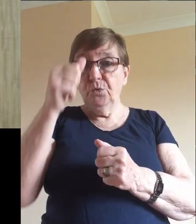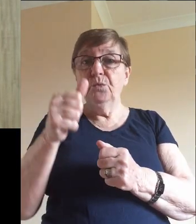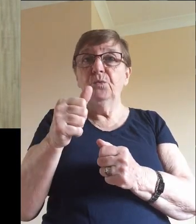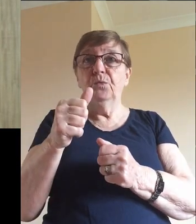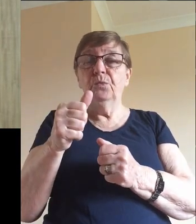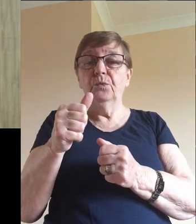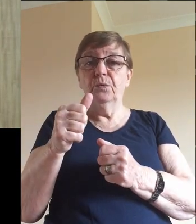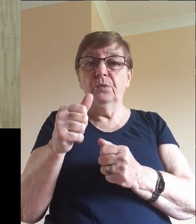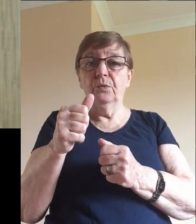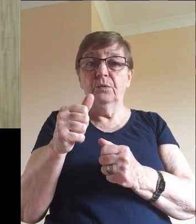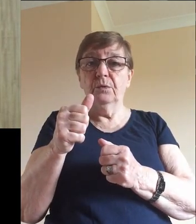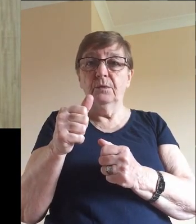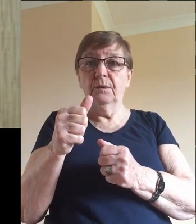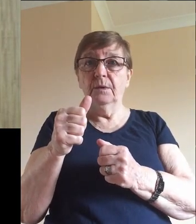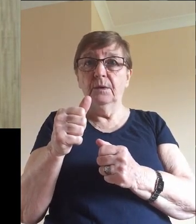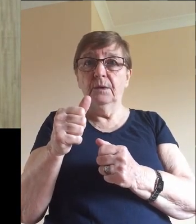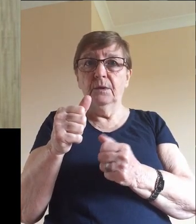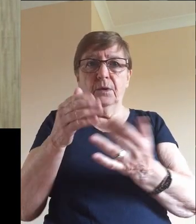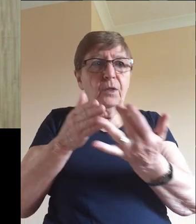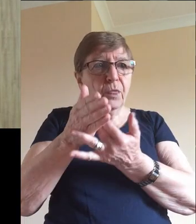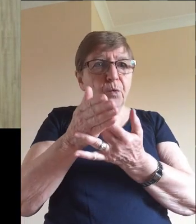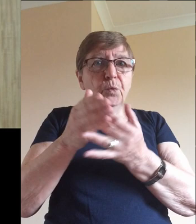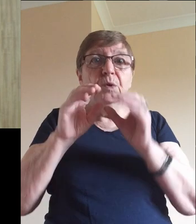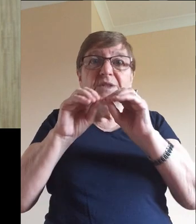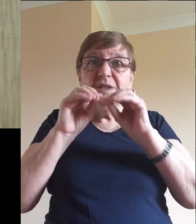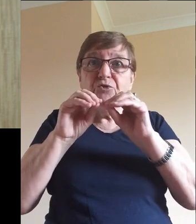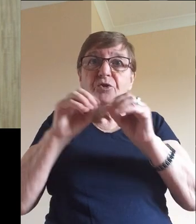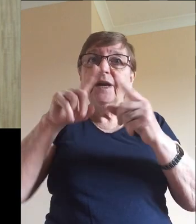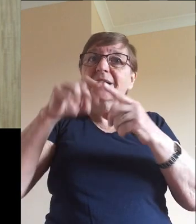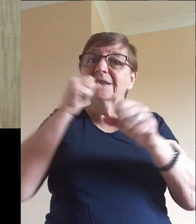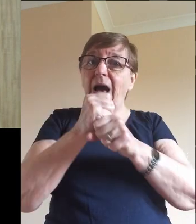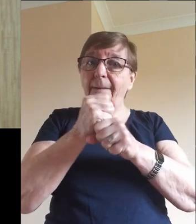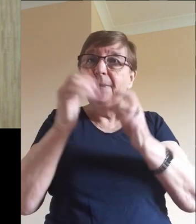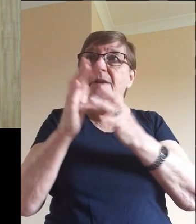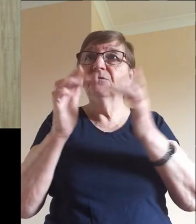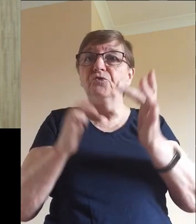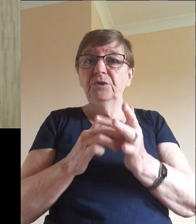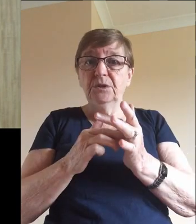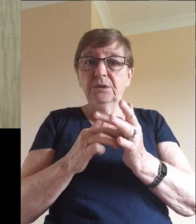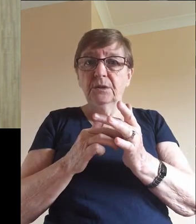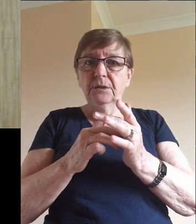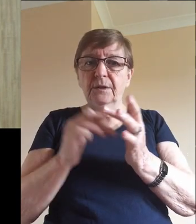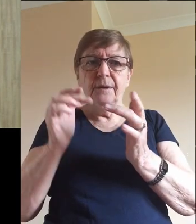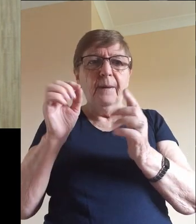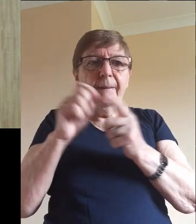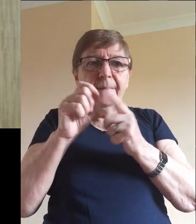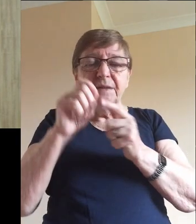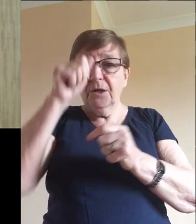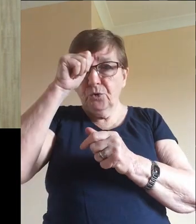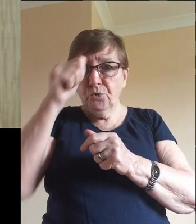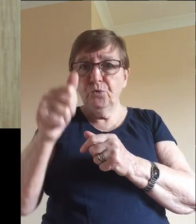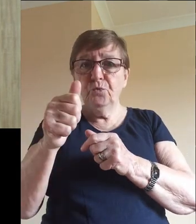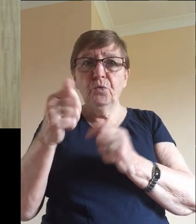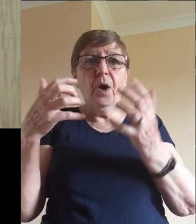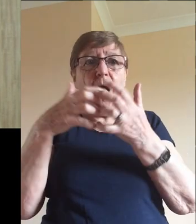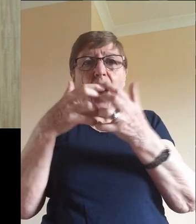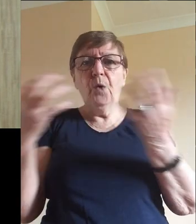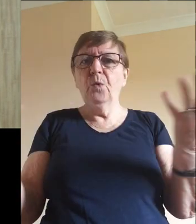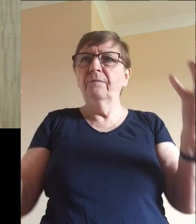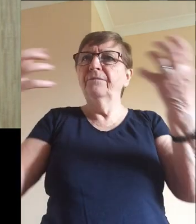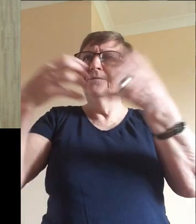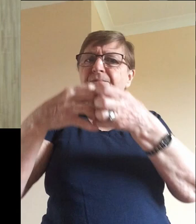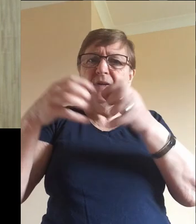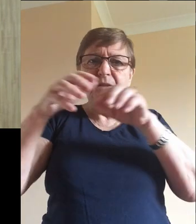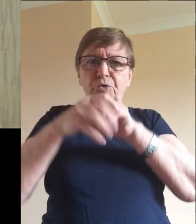not just from the teaching and example of Jesus, but he knew how this all fitted together, because in verse 22 at